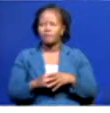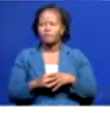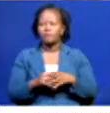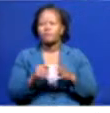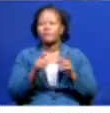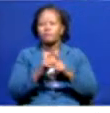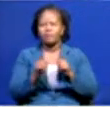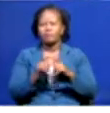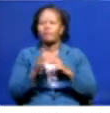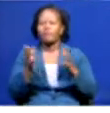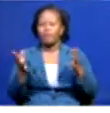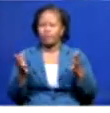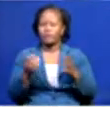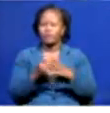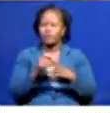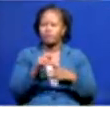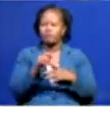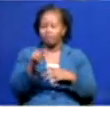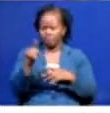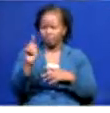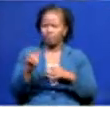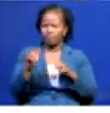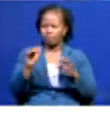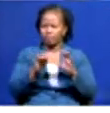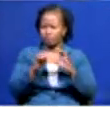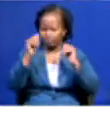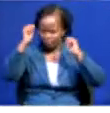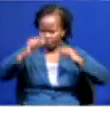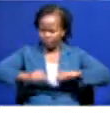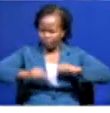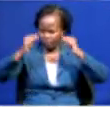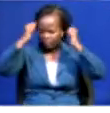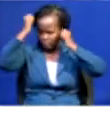And he, in a very